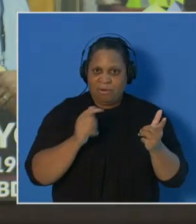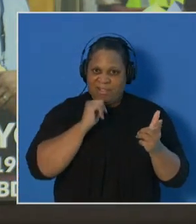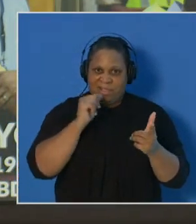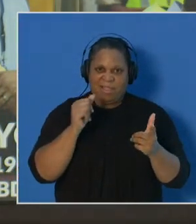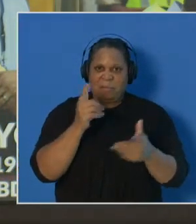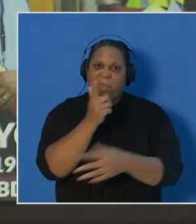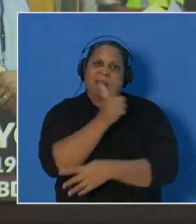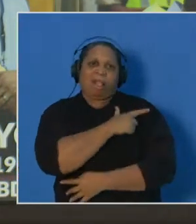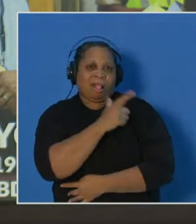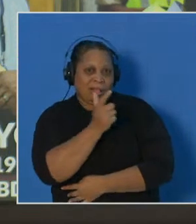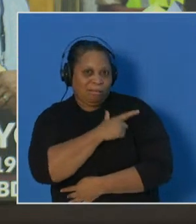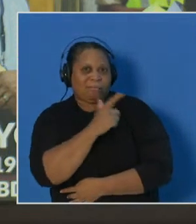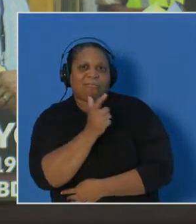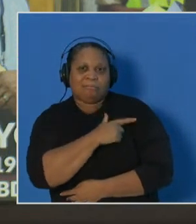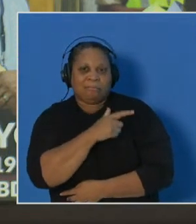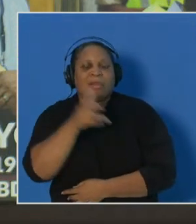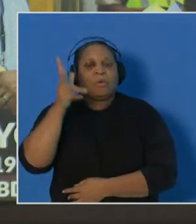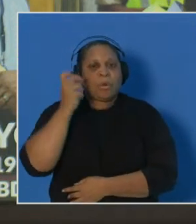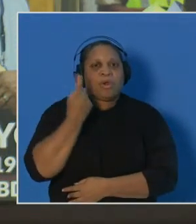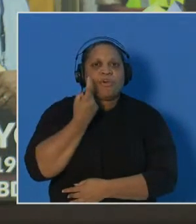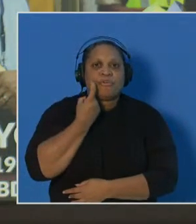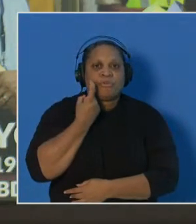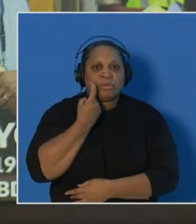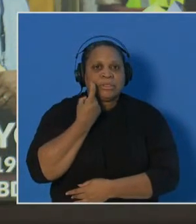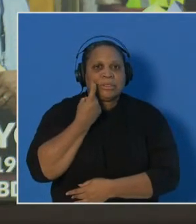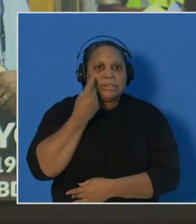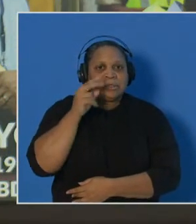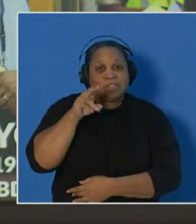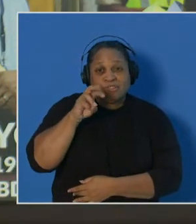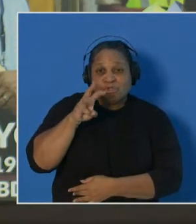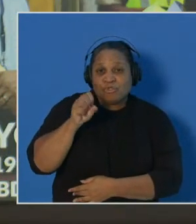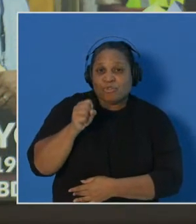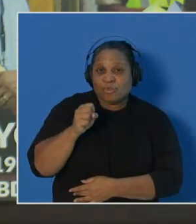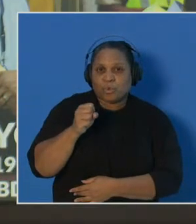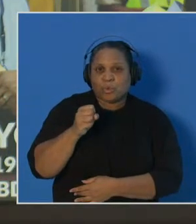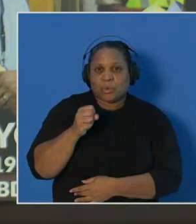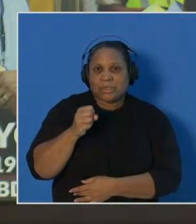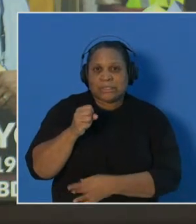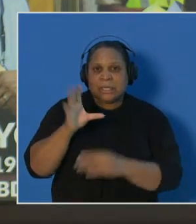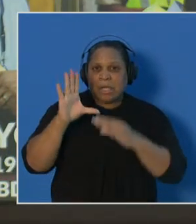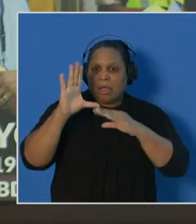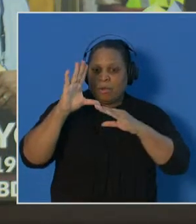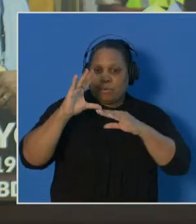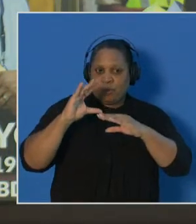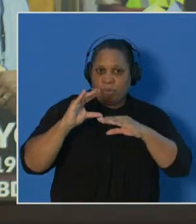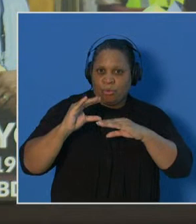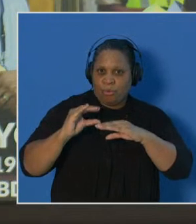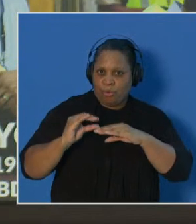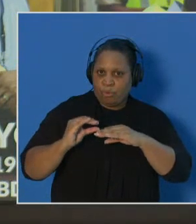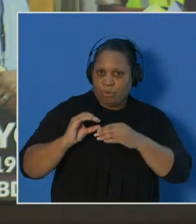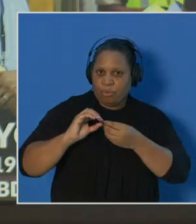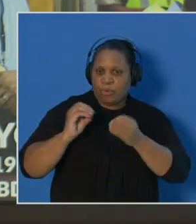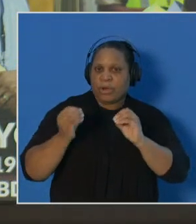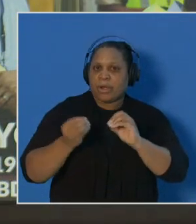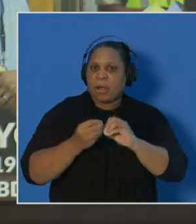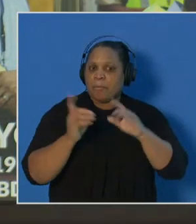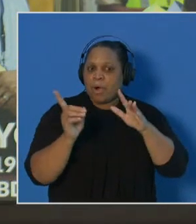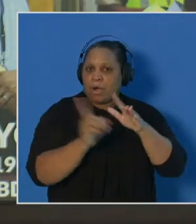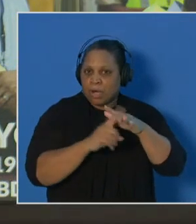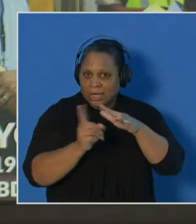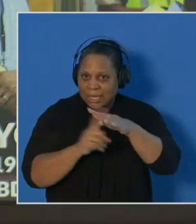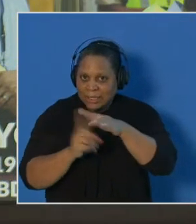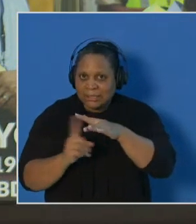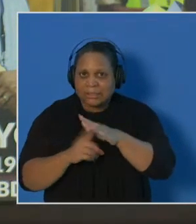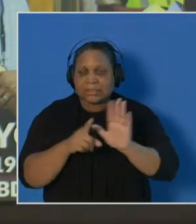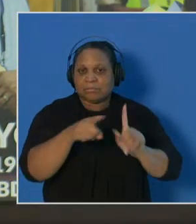complacent. We've heard the recent news of a significant reduction in the number of active cases, but